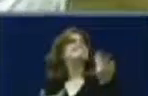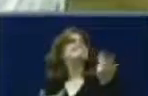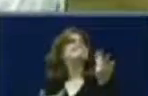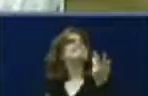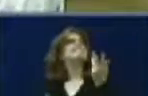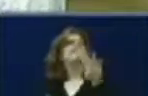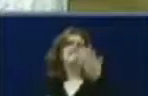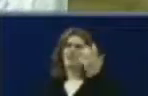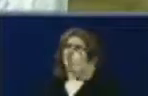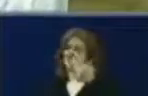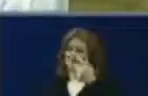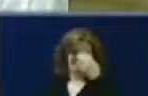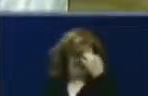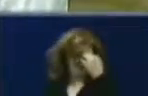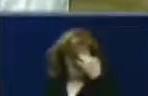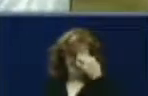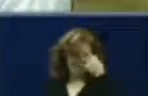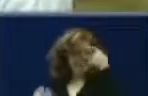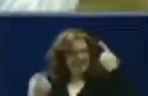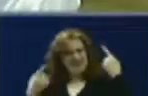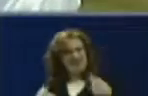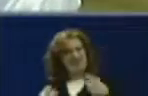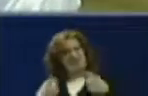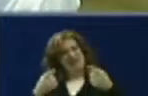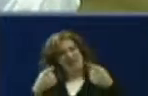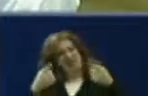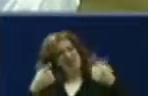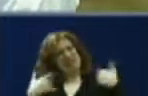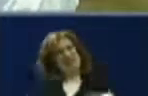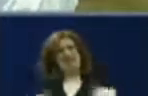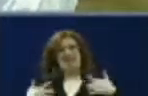remarkable incident to even have somebody arrested.